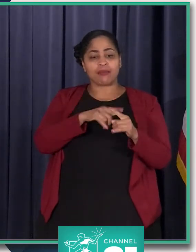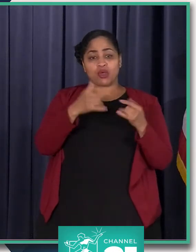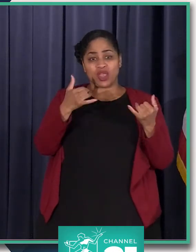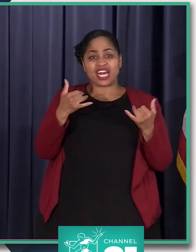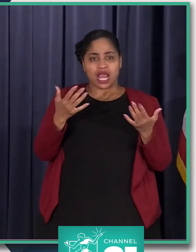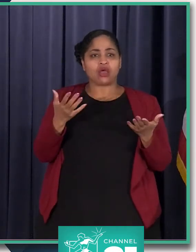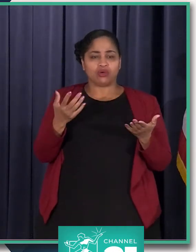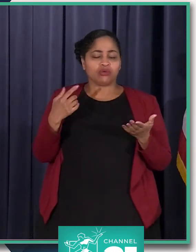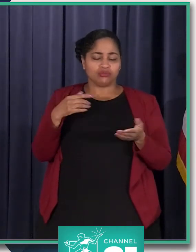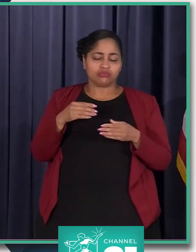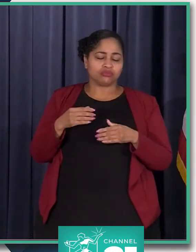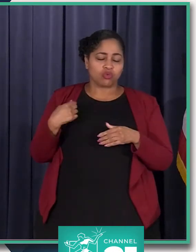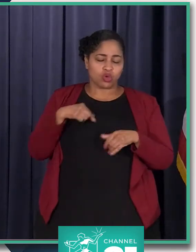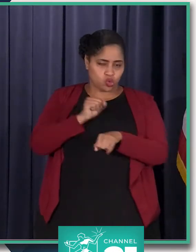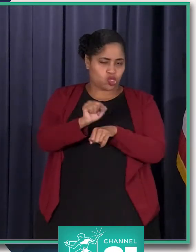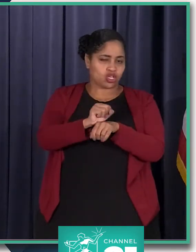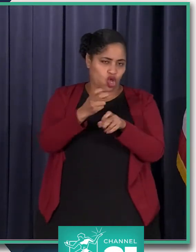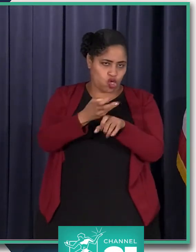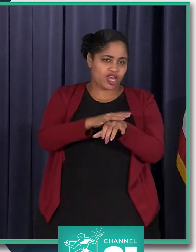now.